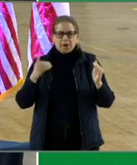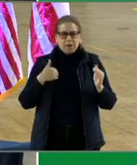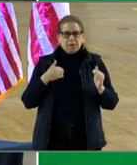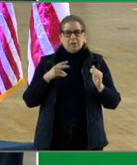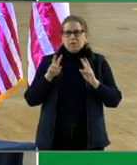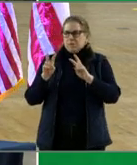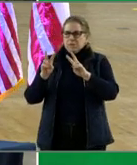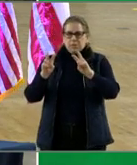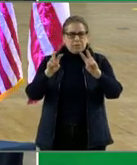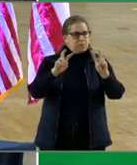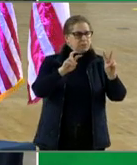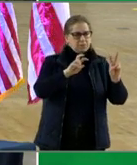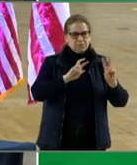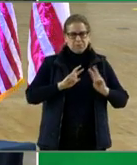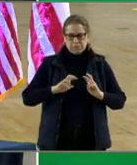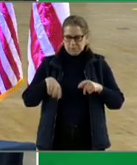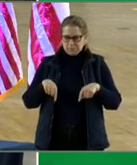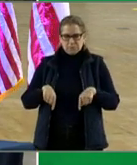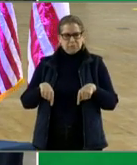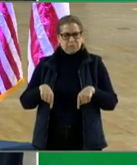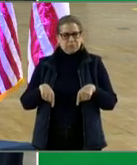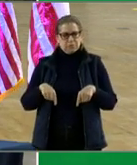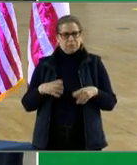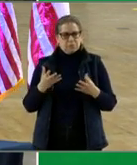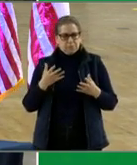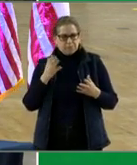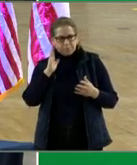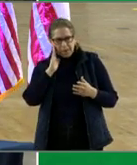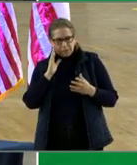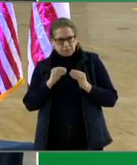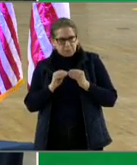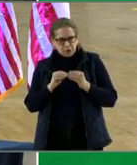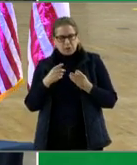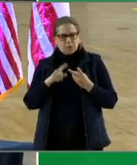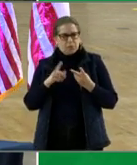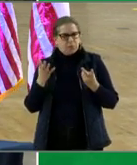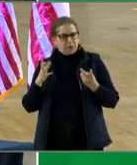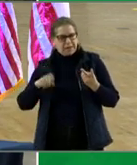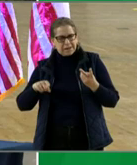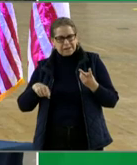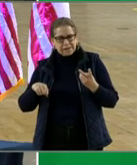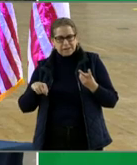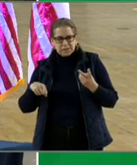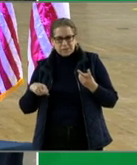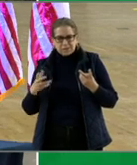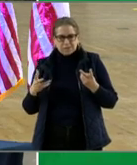beds we need when, but then also, as we're doing that, to ensure that we're